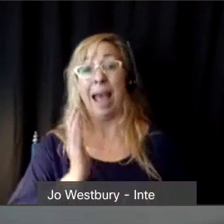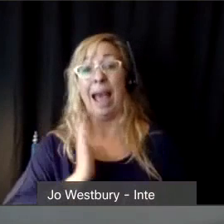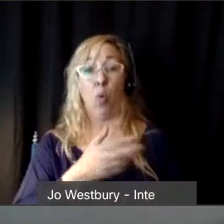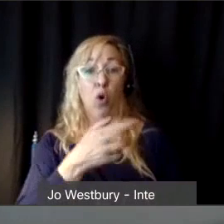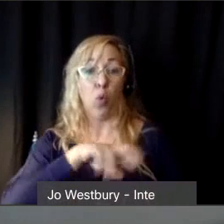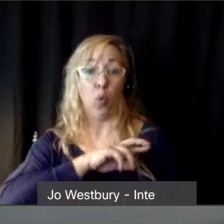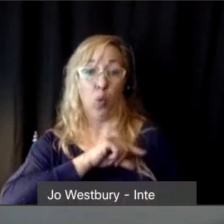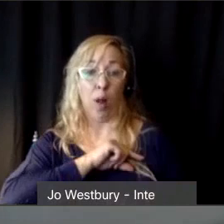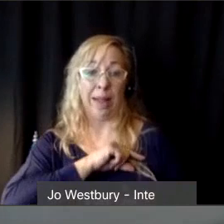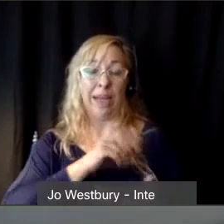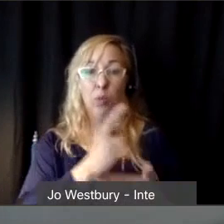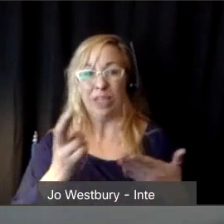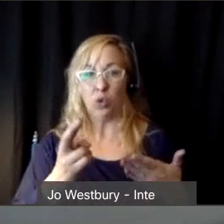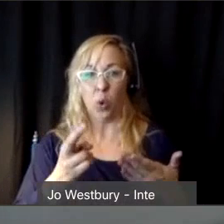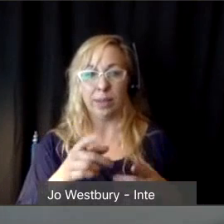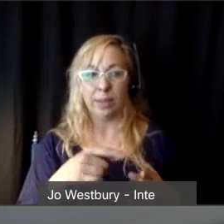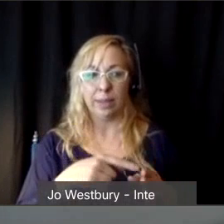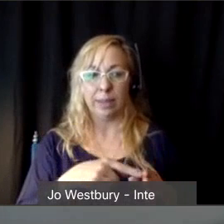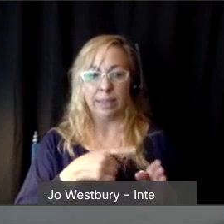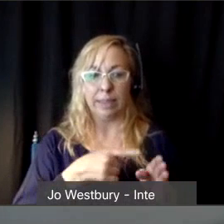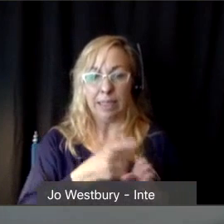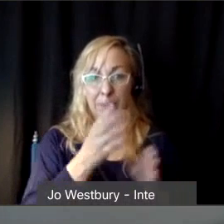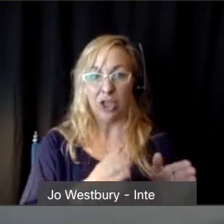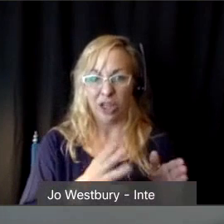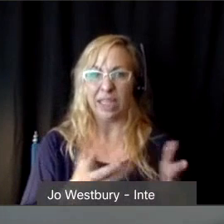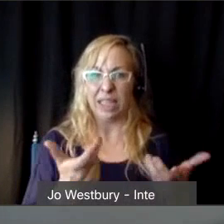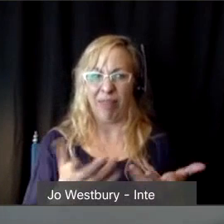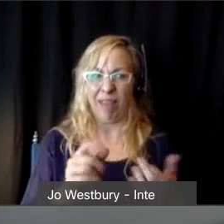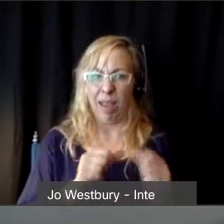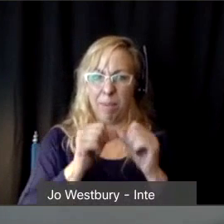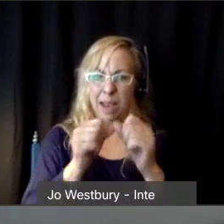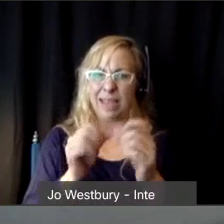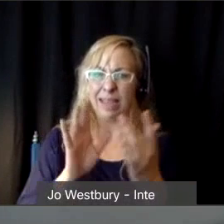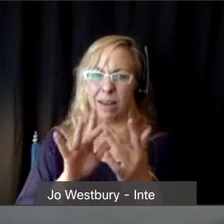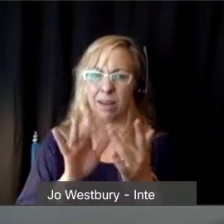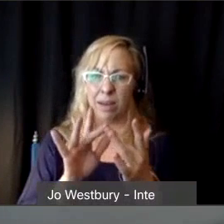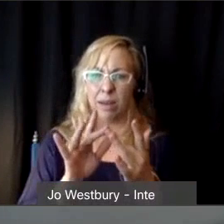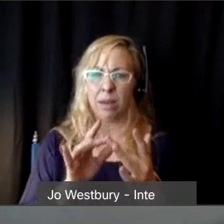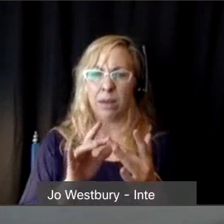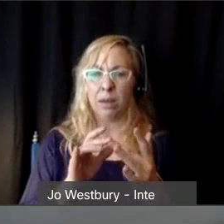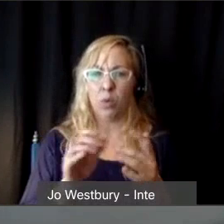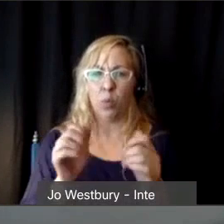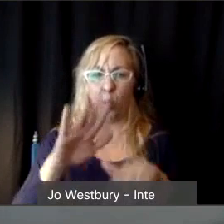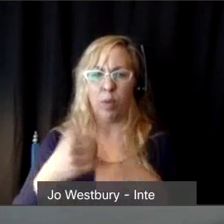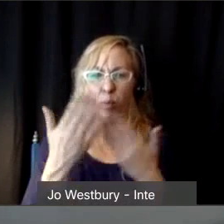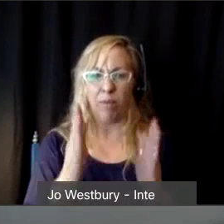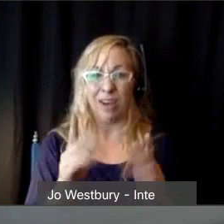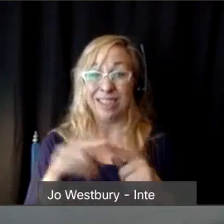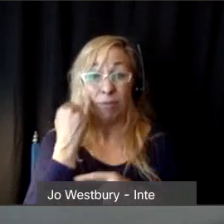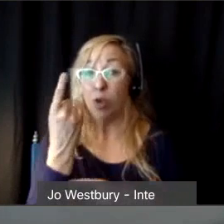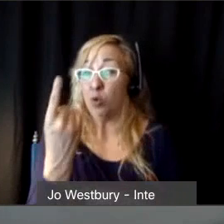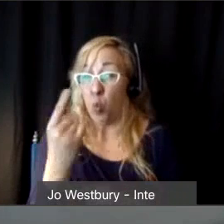in regular contact with the providers. So if an individual provider is having an issue, they should let them know. There's